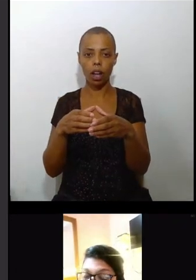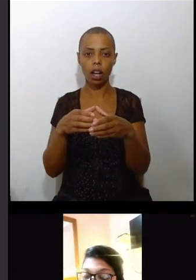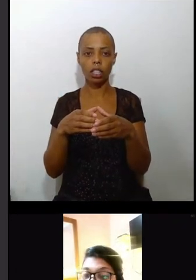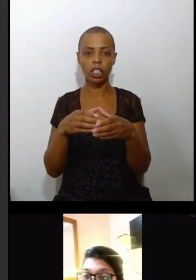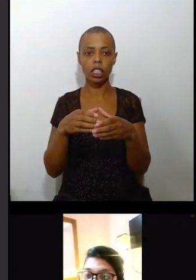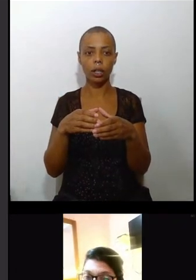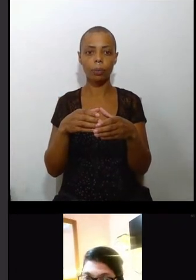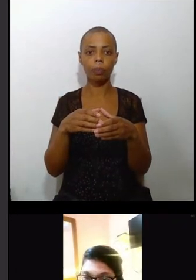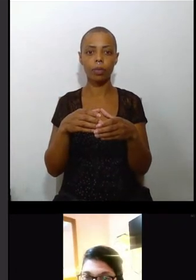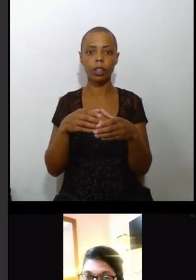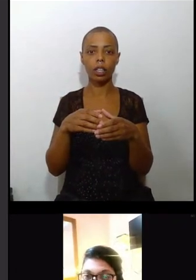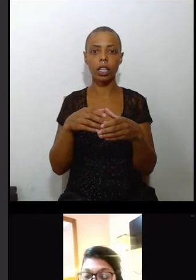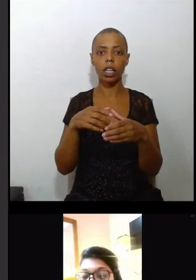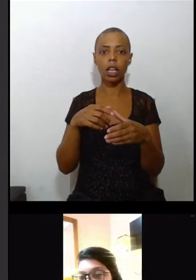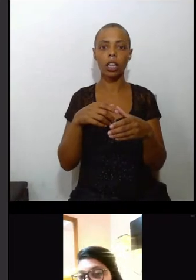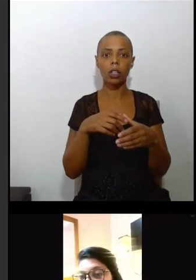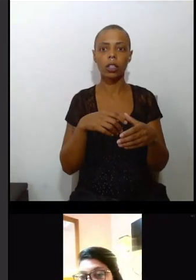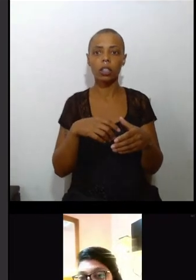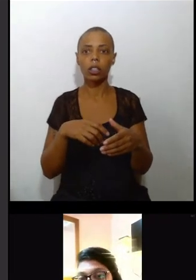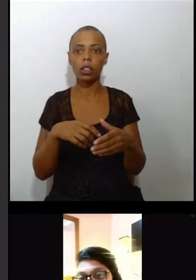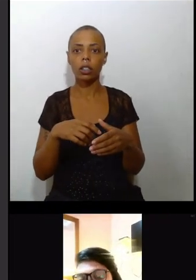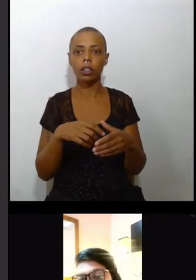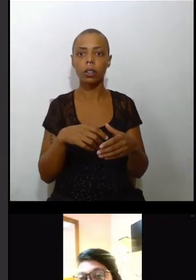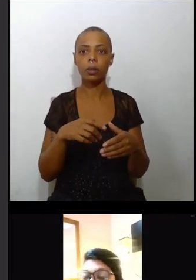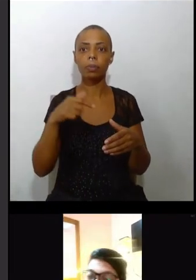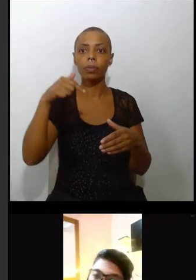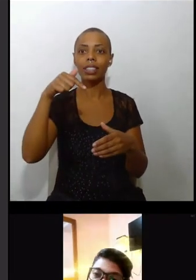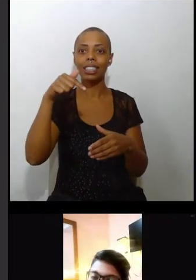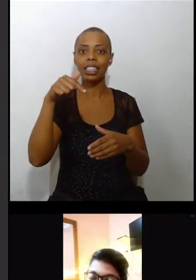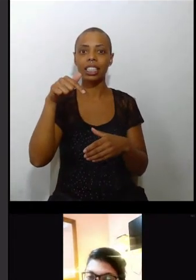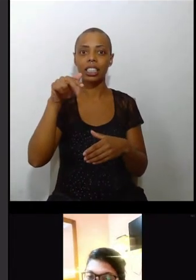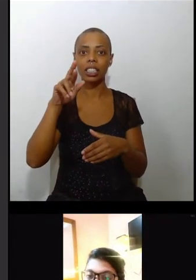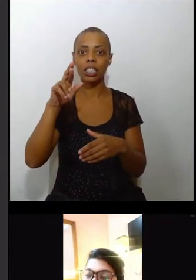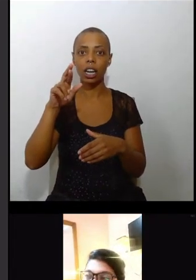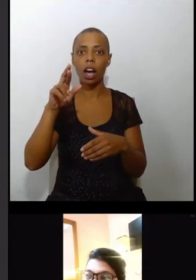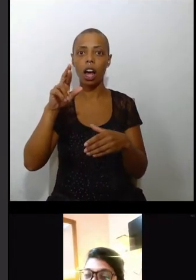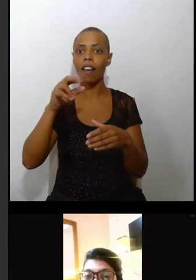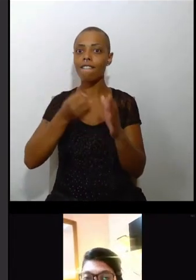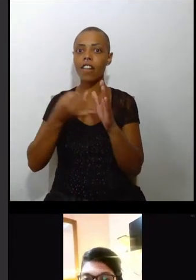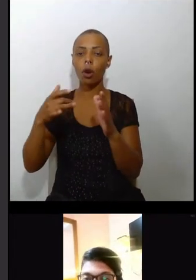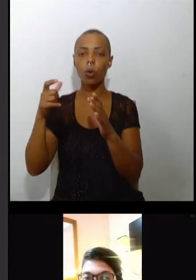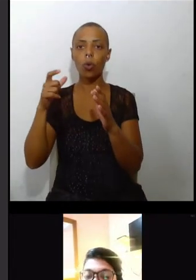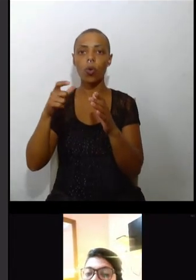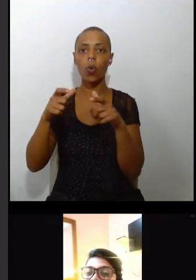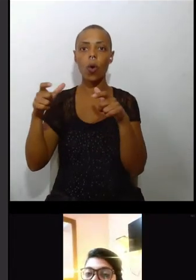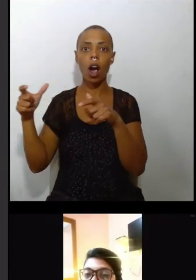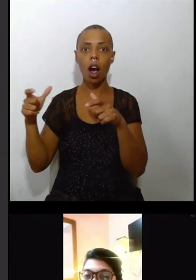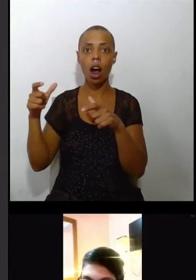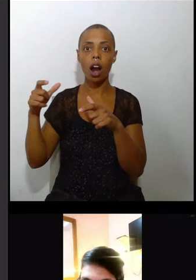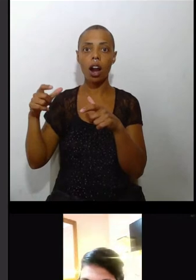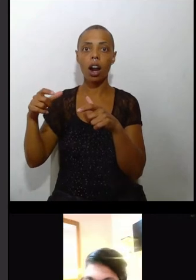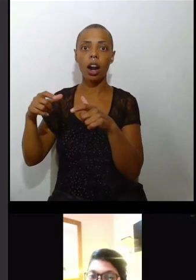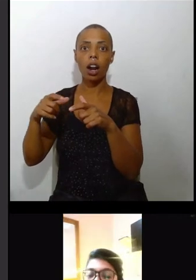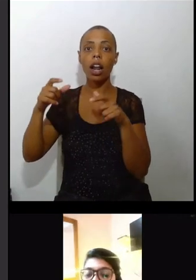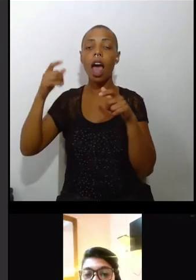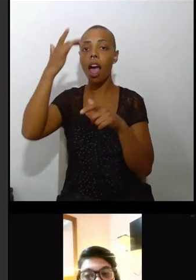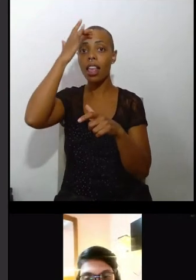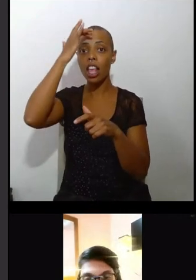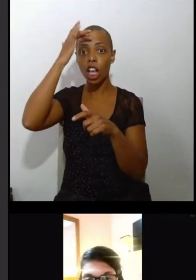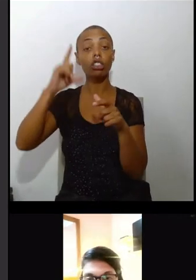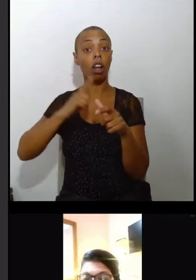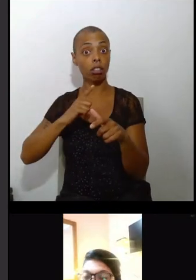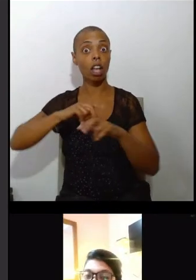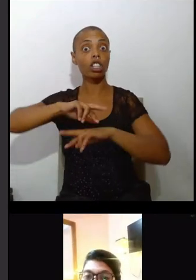has is so diverse even the transgender Community is very diverse each state in India has